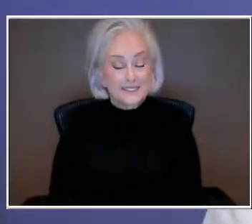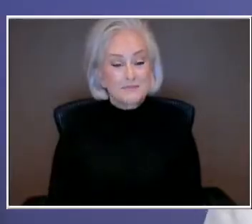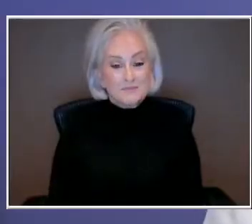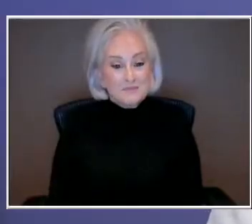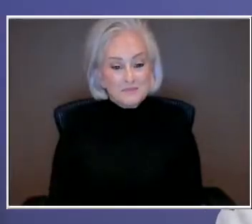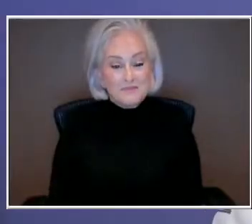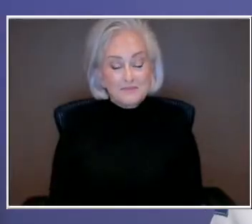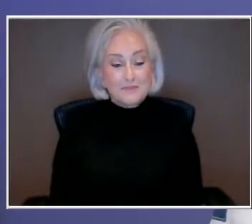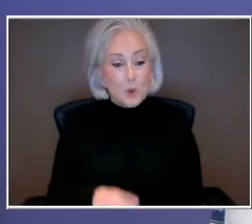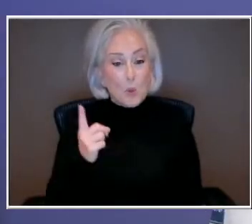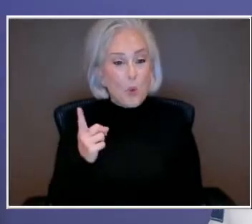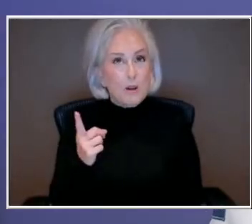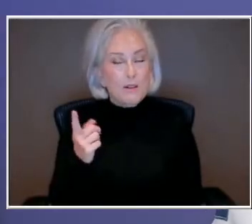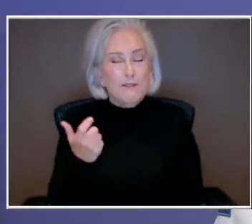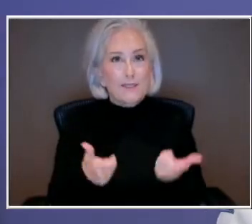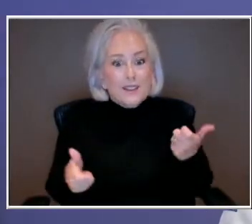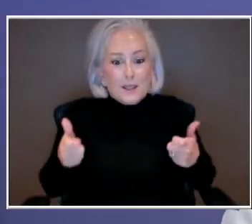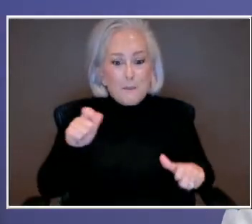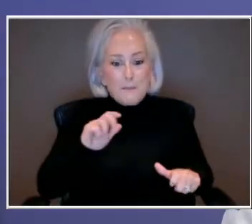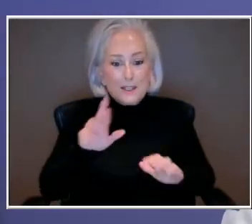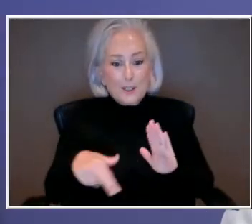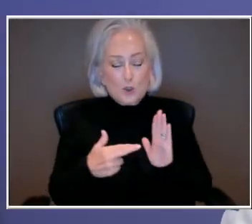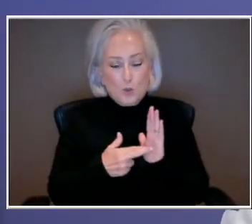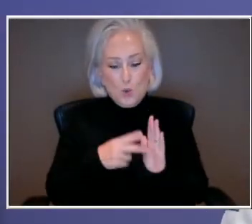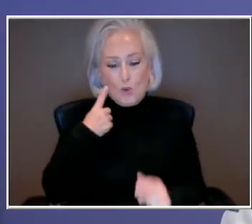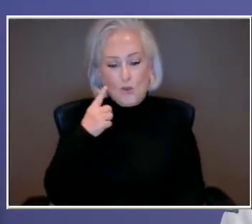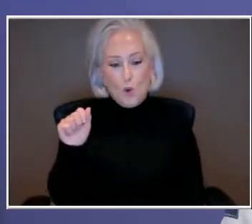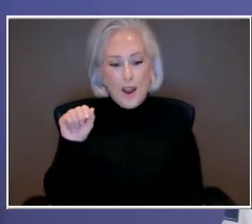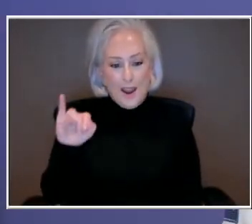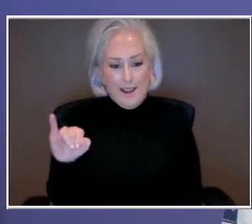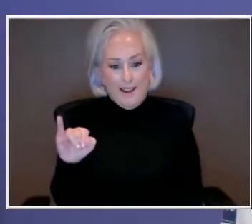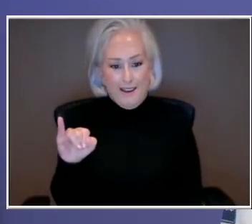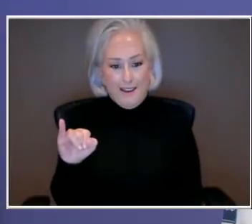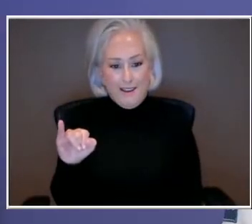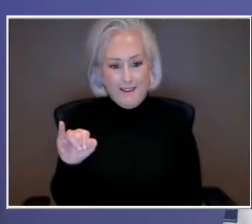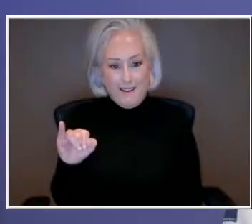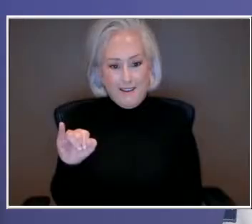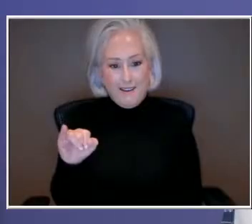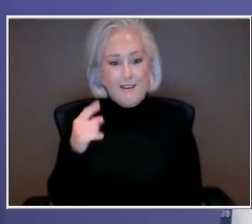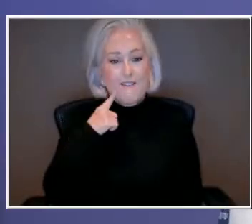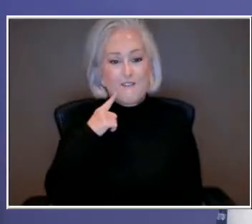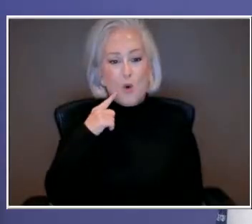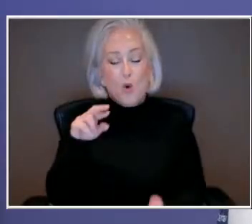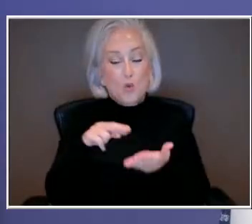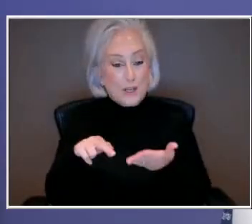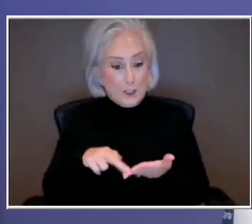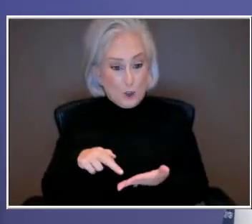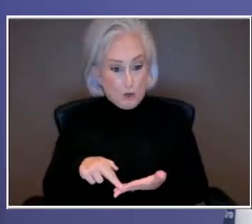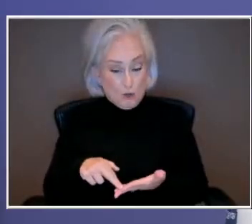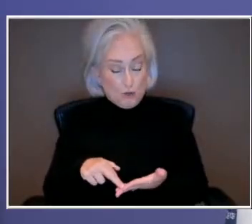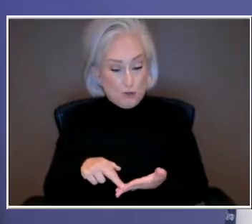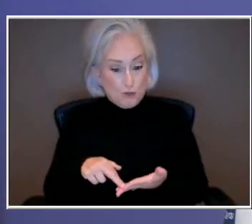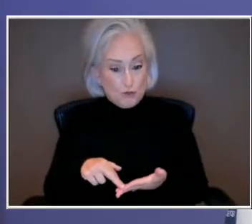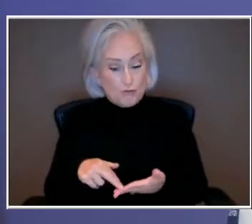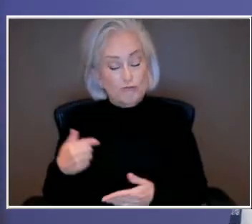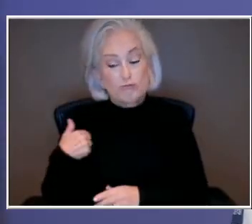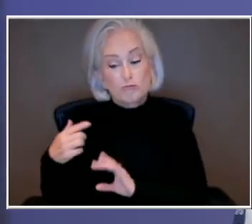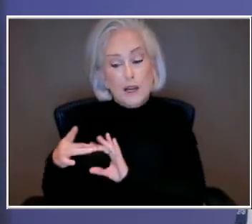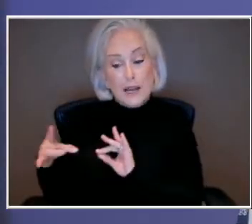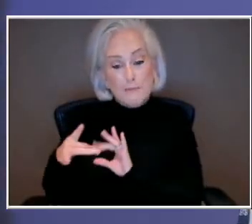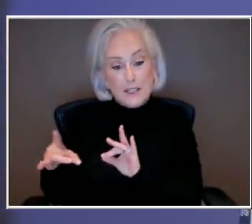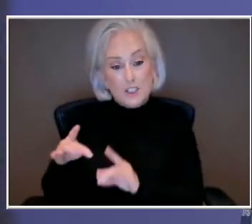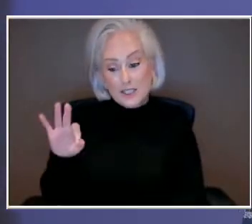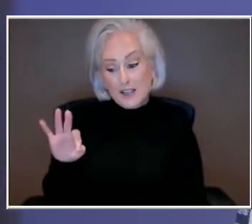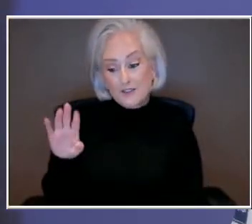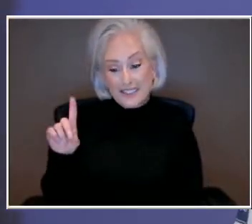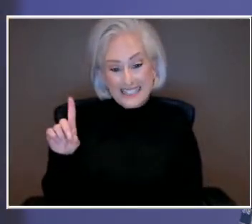biggest roles of AI is in research. I already mentioned that the FDA has recently